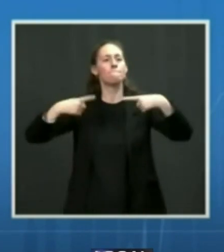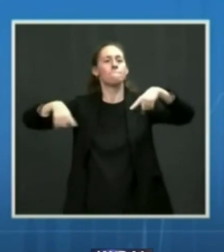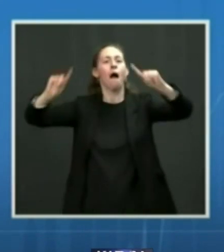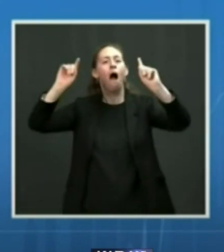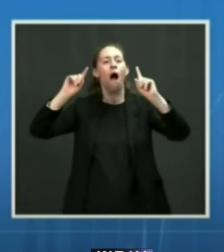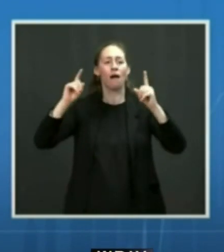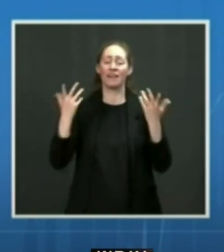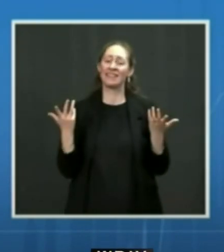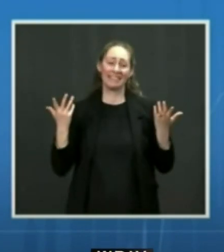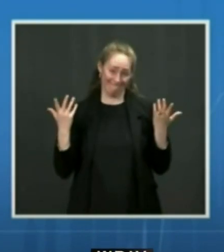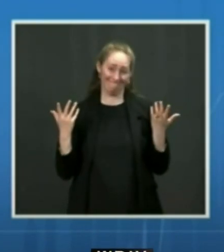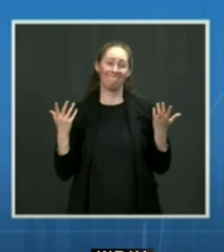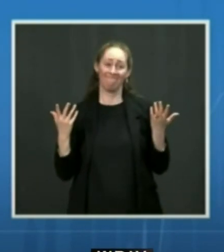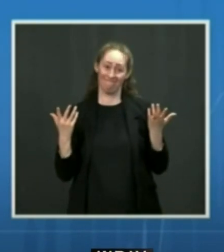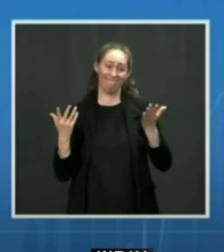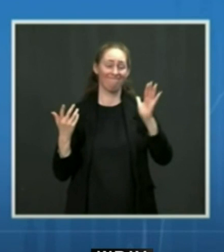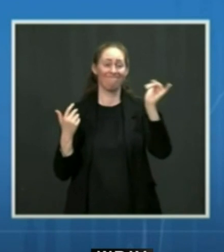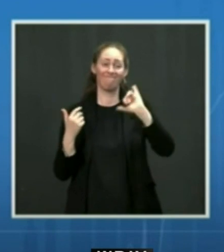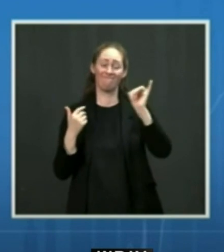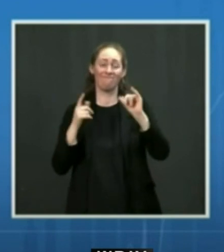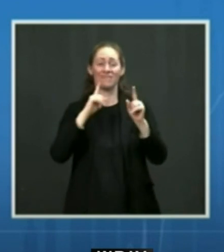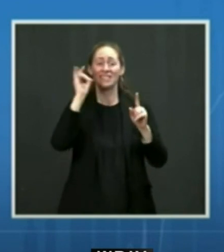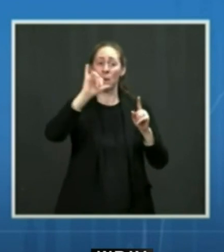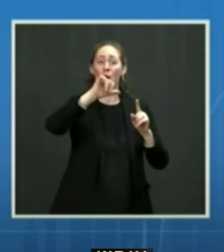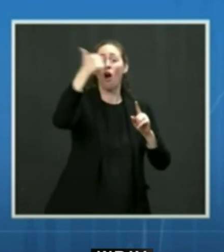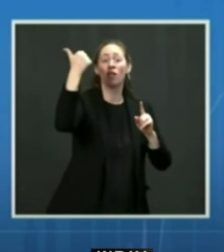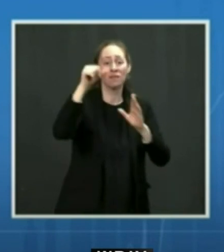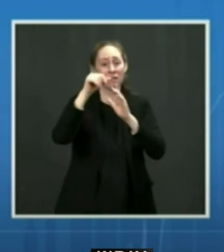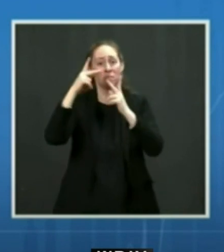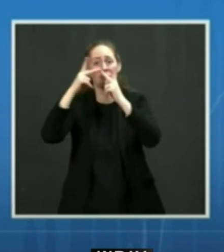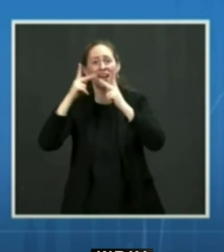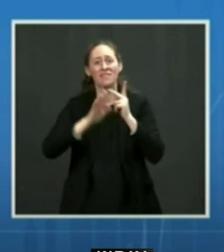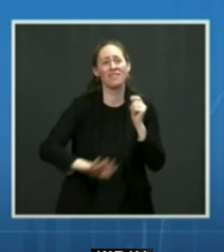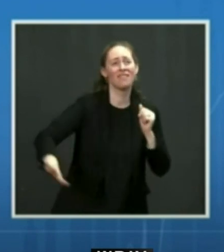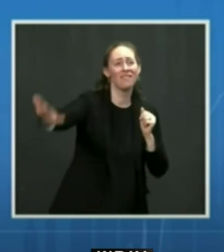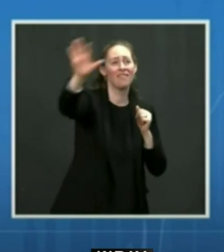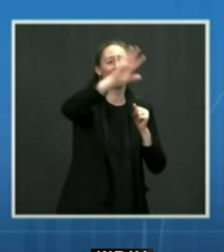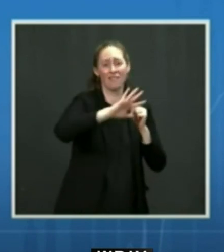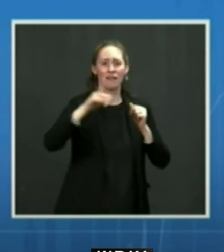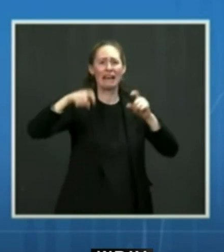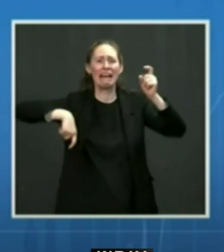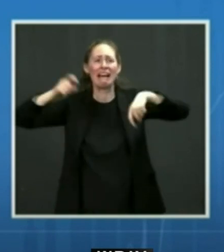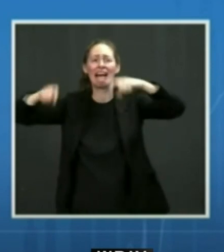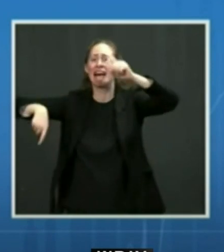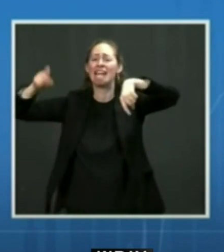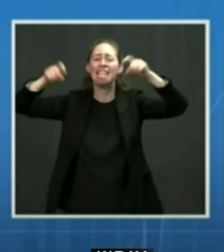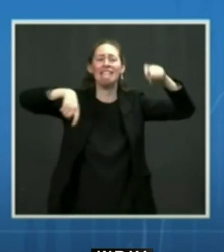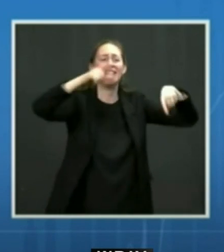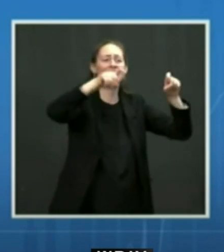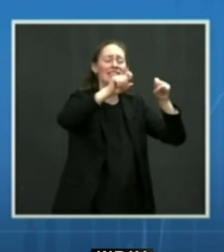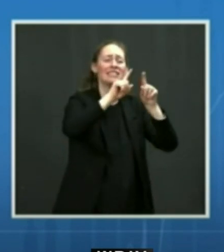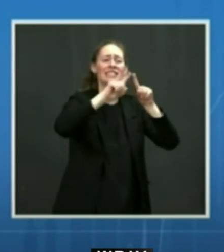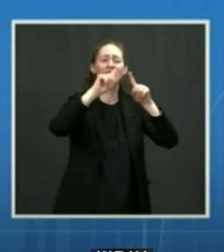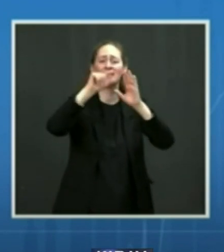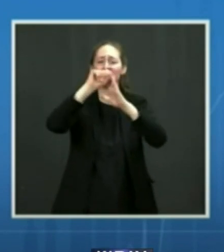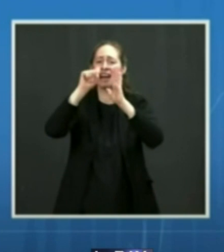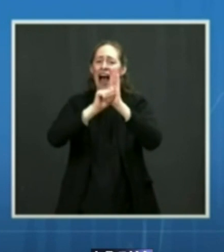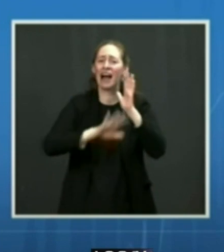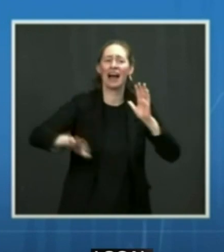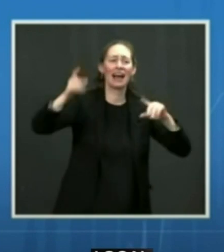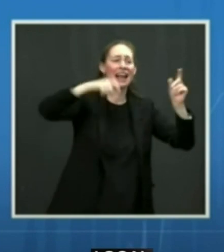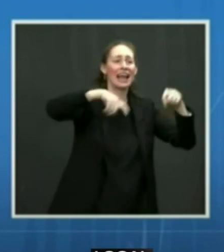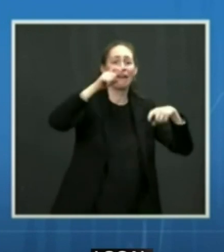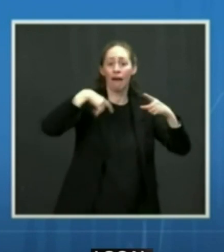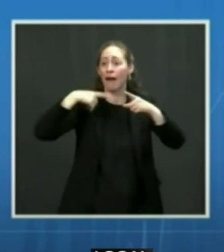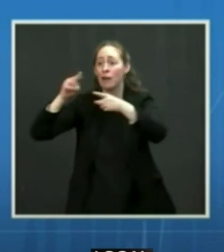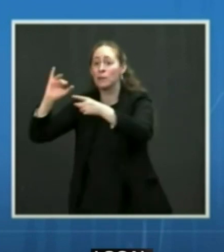out. We need that vaccine in other places. If we vaccinate today, we will have impact in six weeks, and we don't know where the next